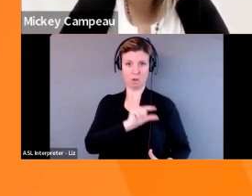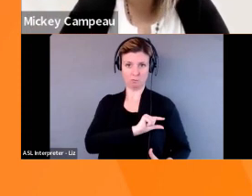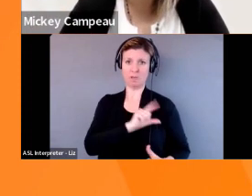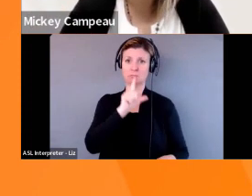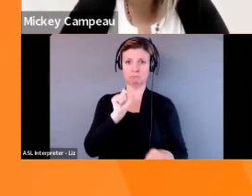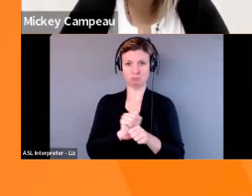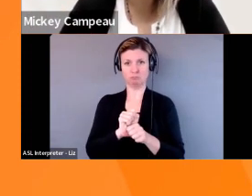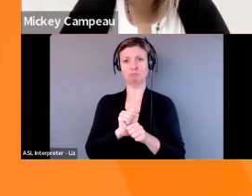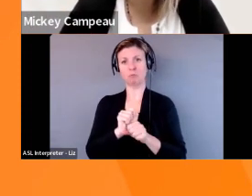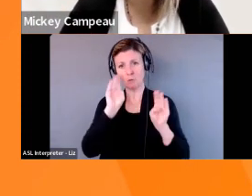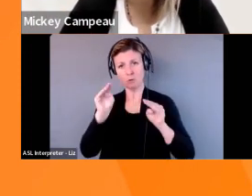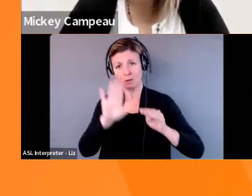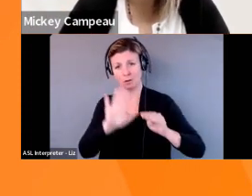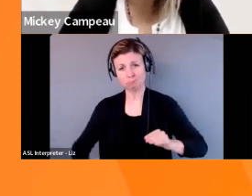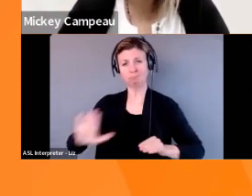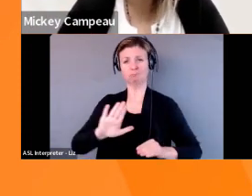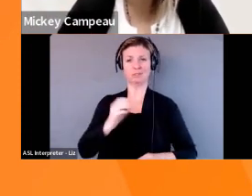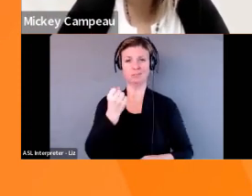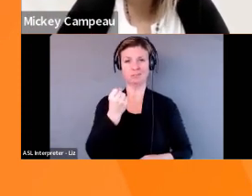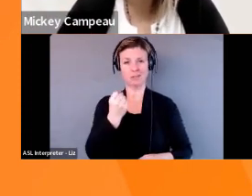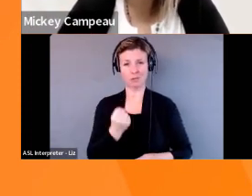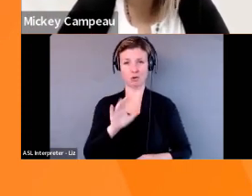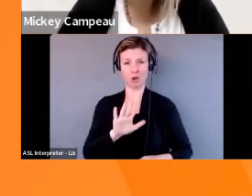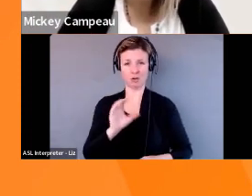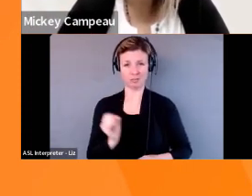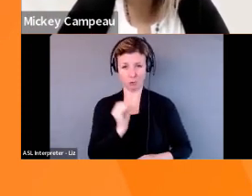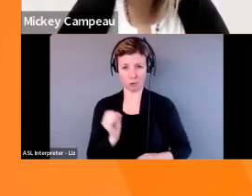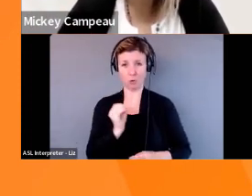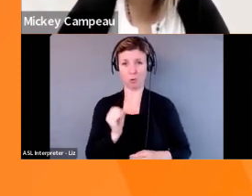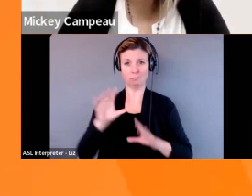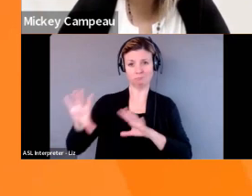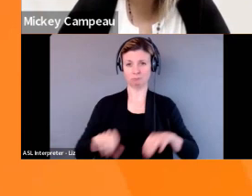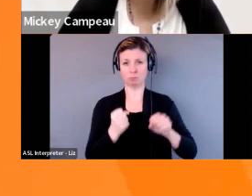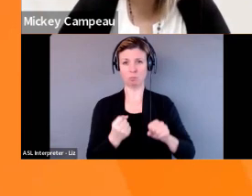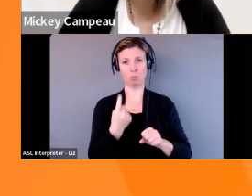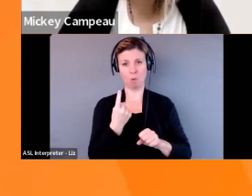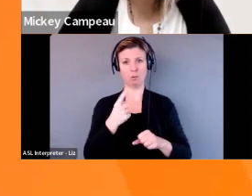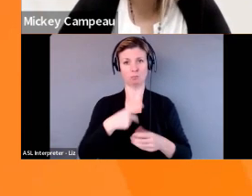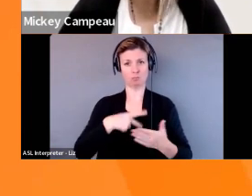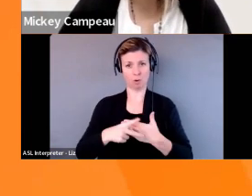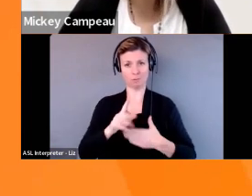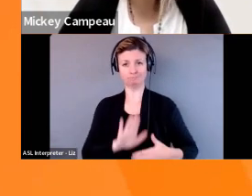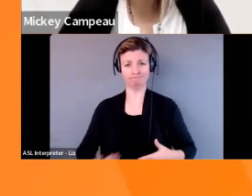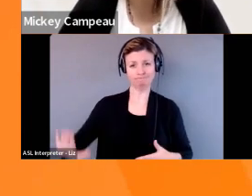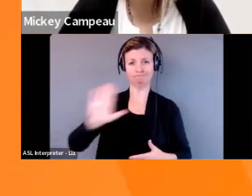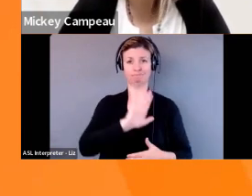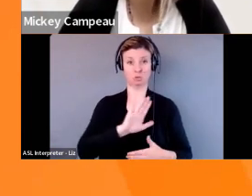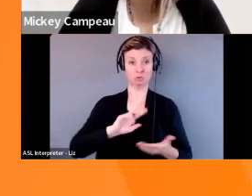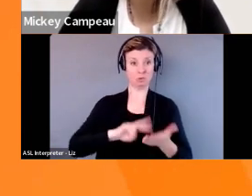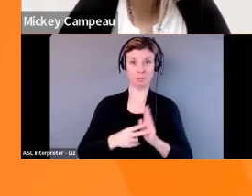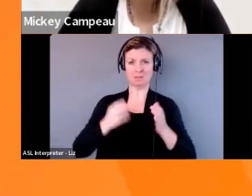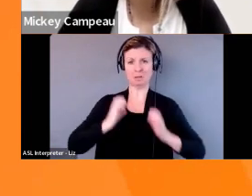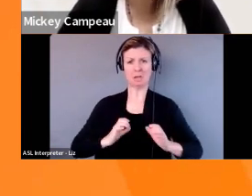region of Southern Ontario and have one national program. And this means that while most of our clients are relatively close